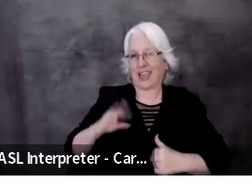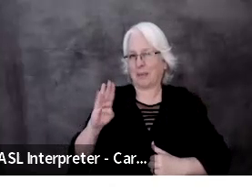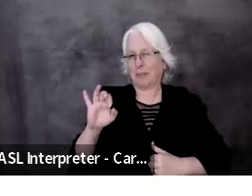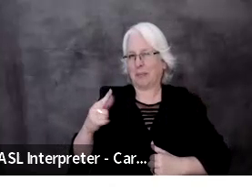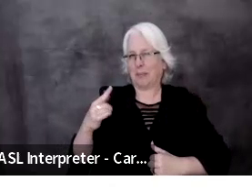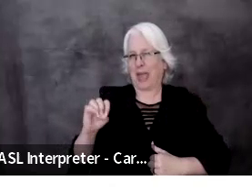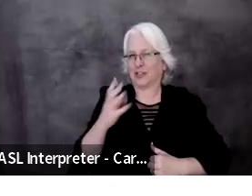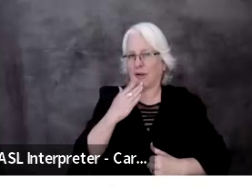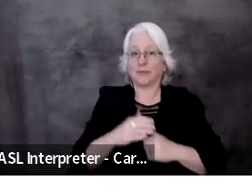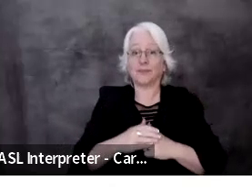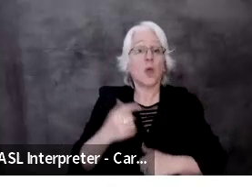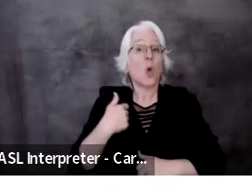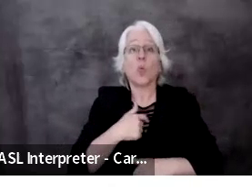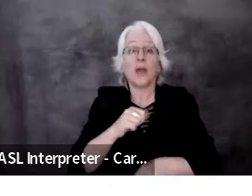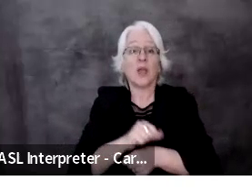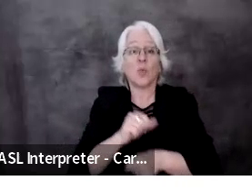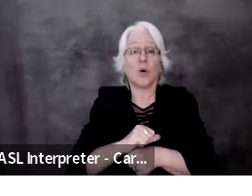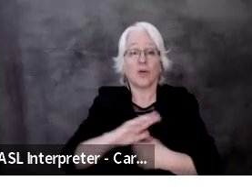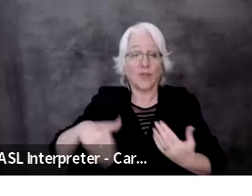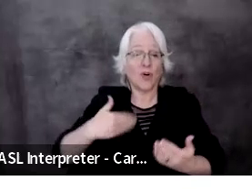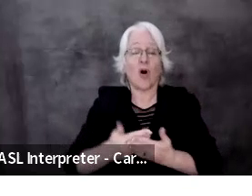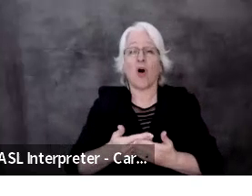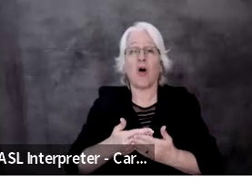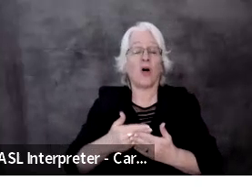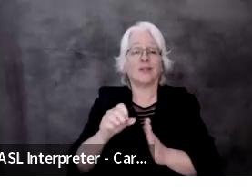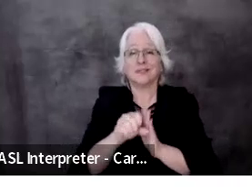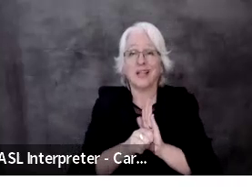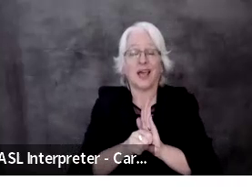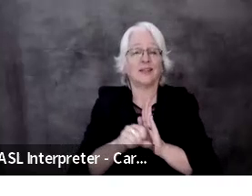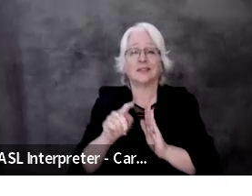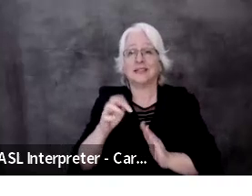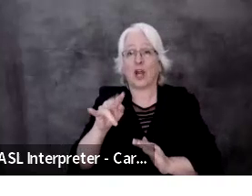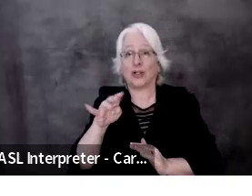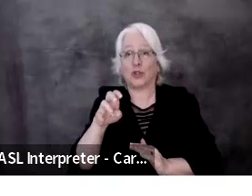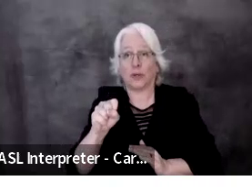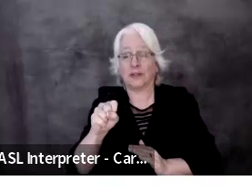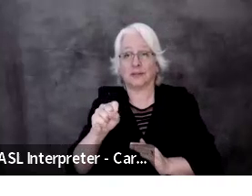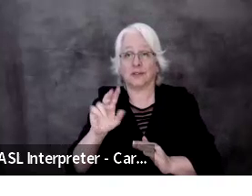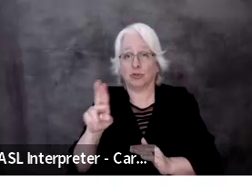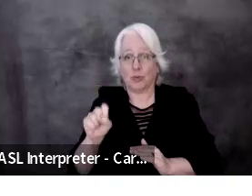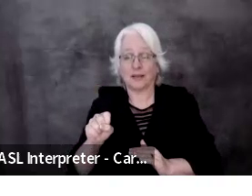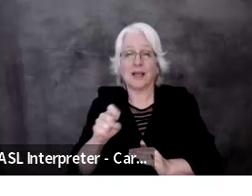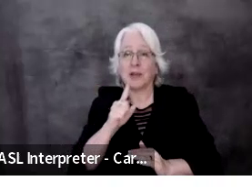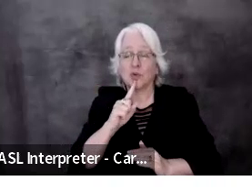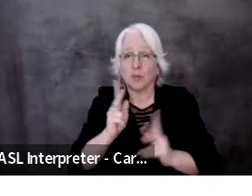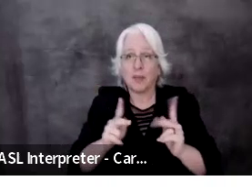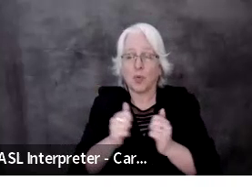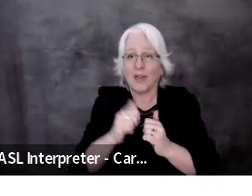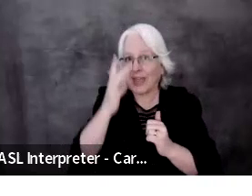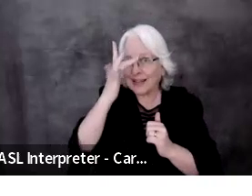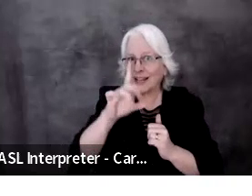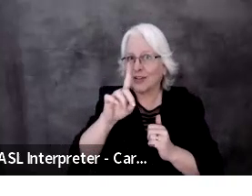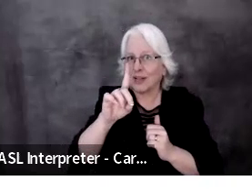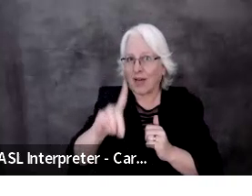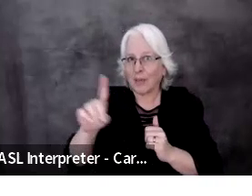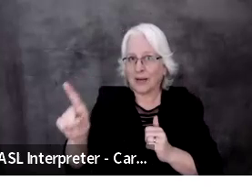NACDD works across the 56 U.S. states and territories to ensure that people with intellectual and developmental disabilities